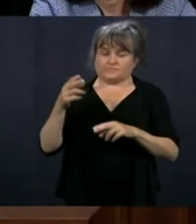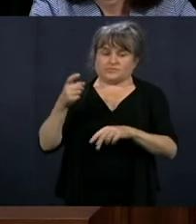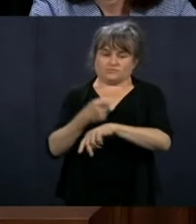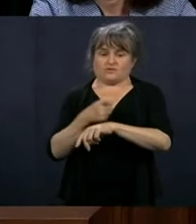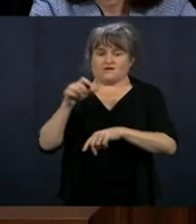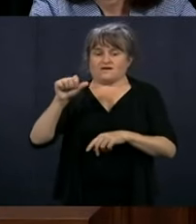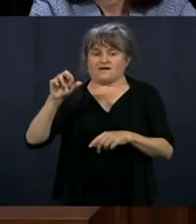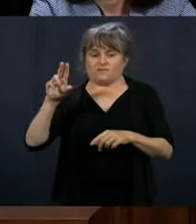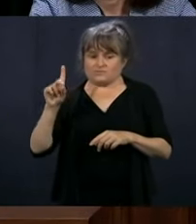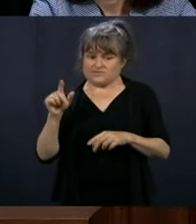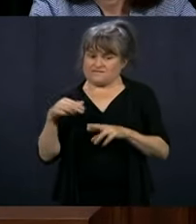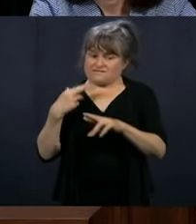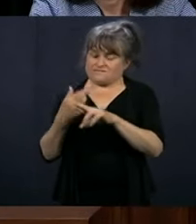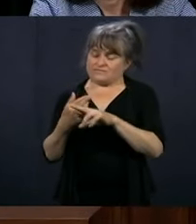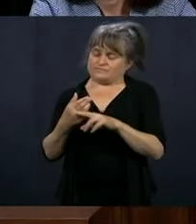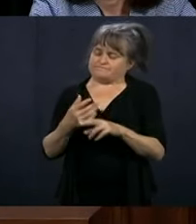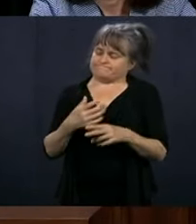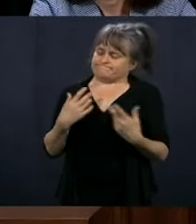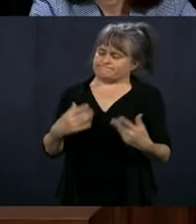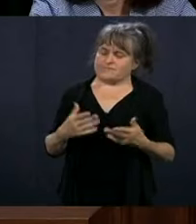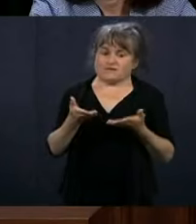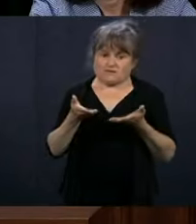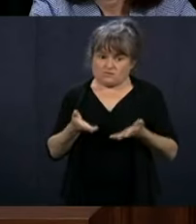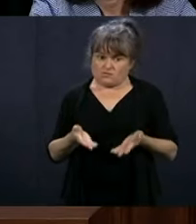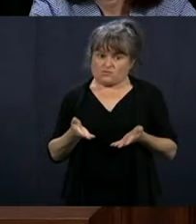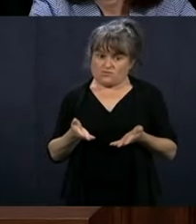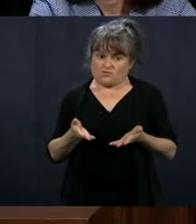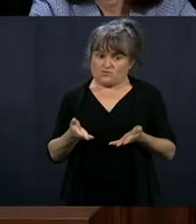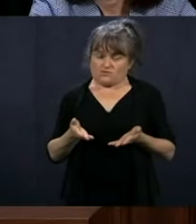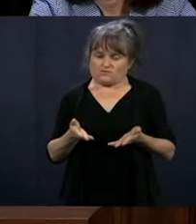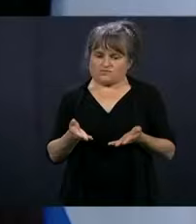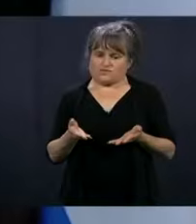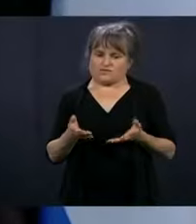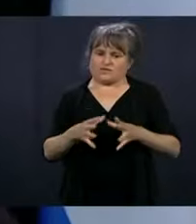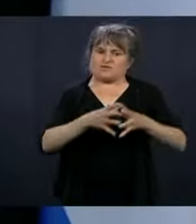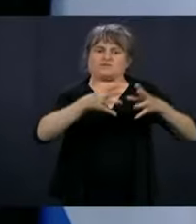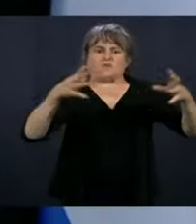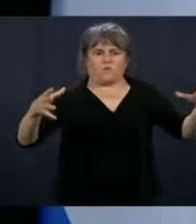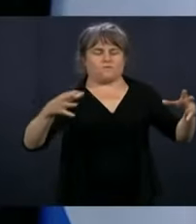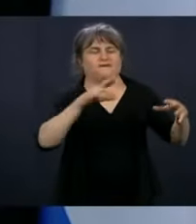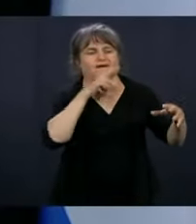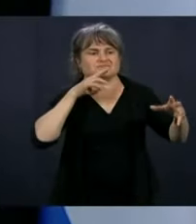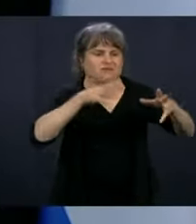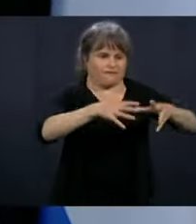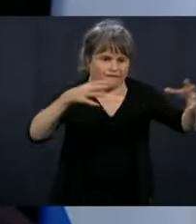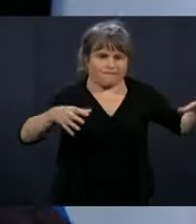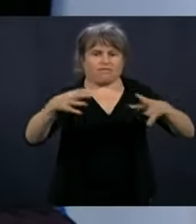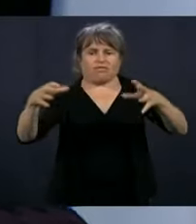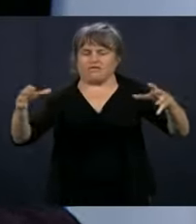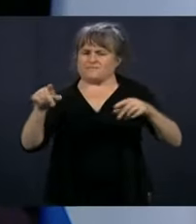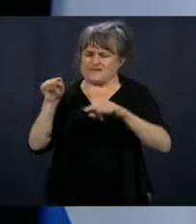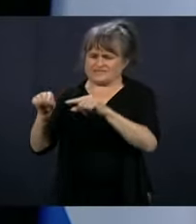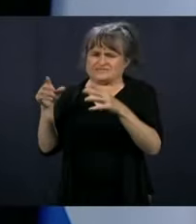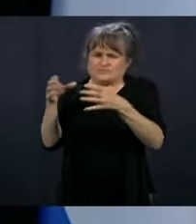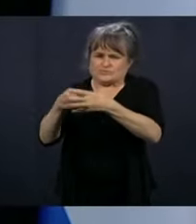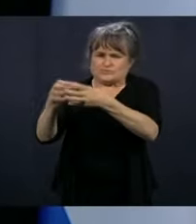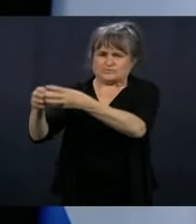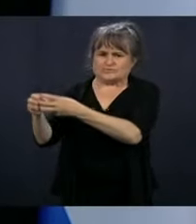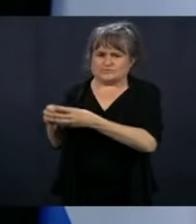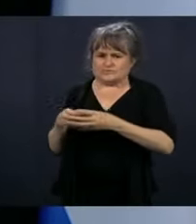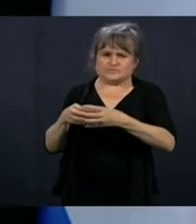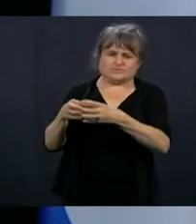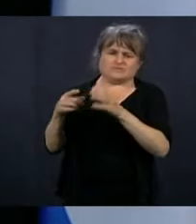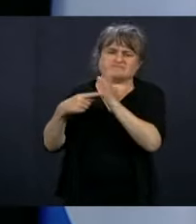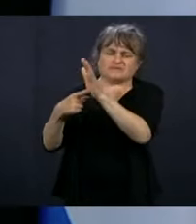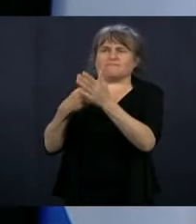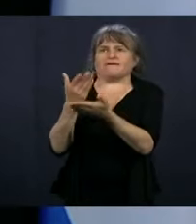man's land. I think that this is an exercise that we're doing because the great sectors, the big sectors is one thing, and then, as we say, the devil